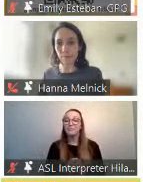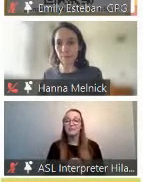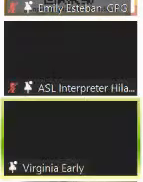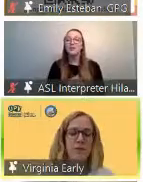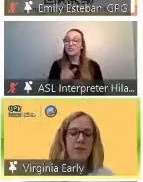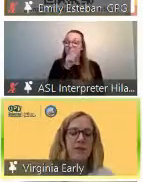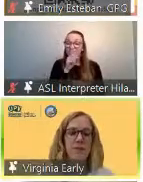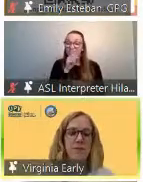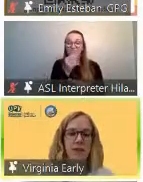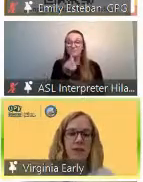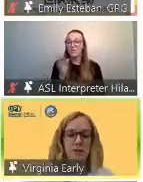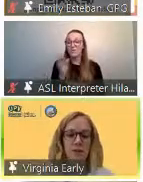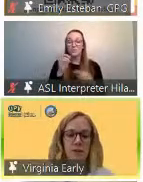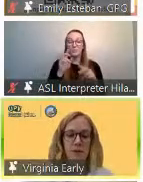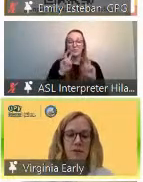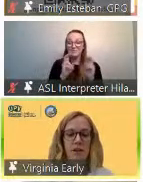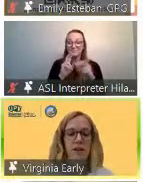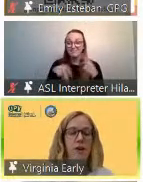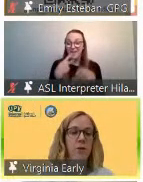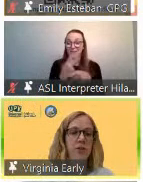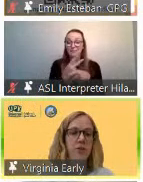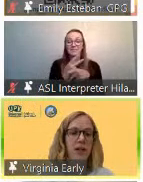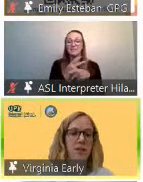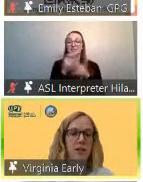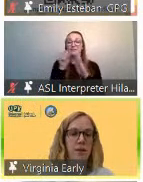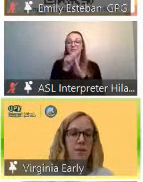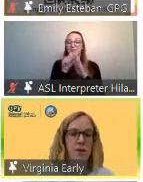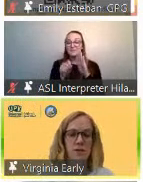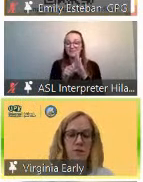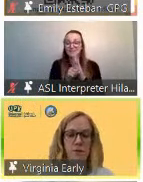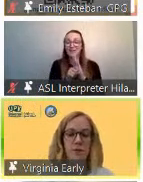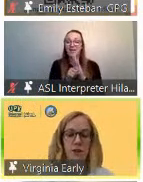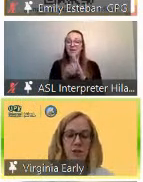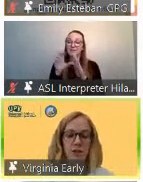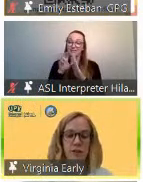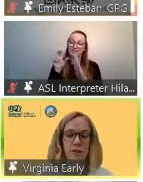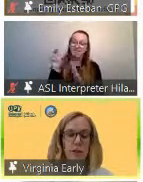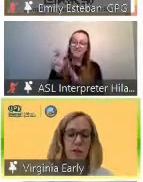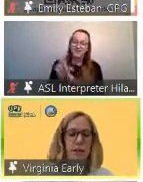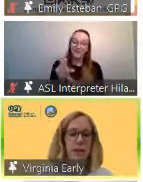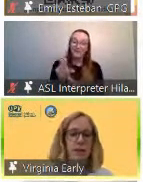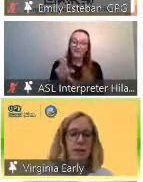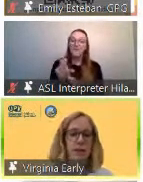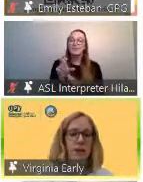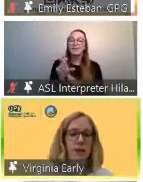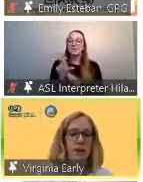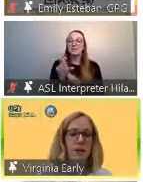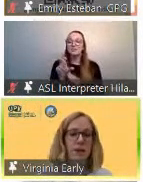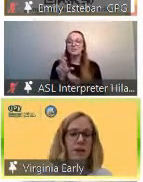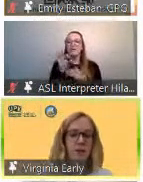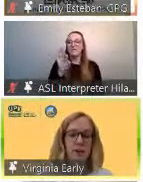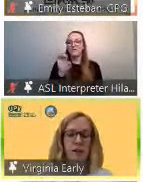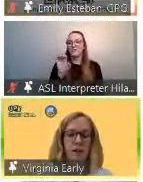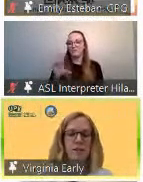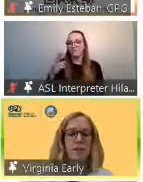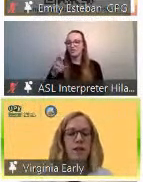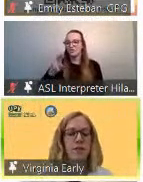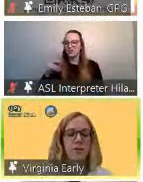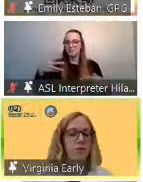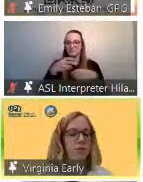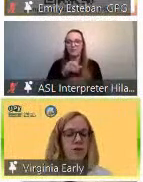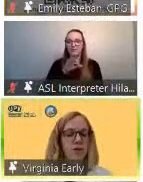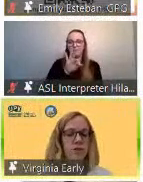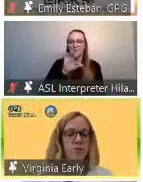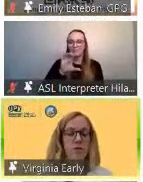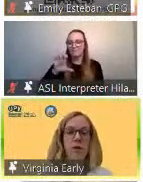multiple types of state-funded family childcare home education networks, or FECHNs, in California. CDE